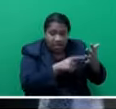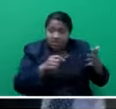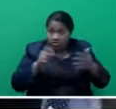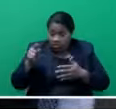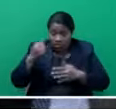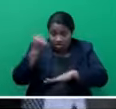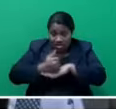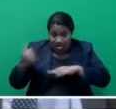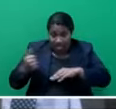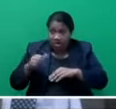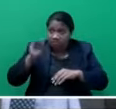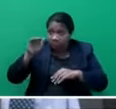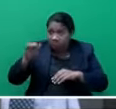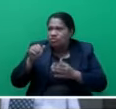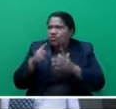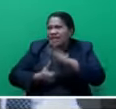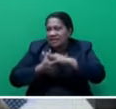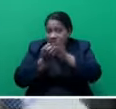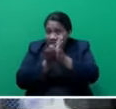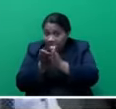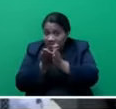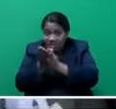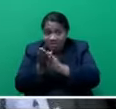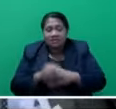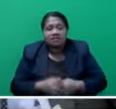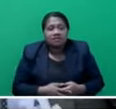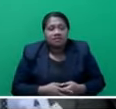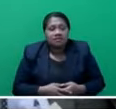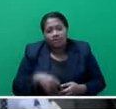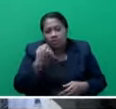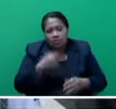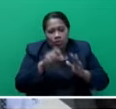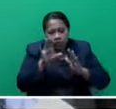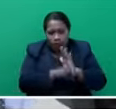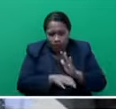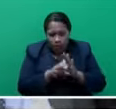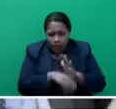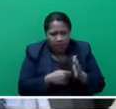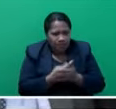access these services at no cost or at a fraction of the total cost of this treatment. This is